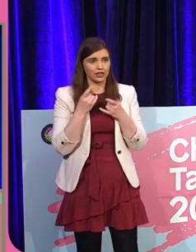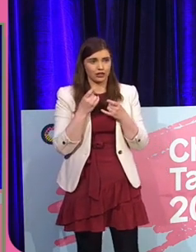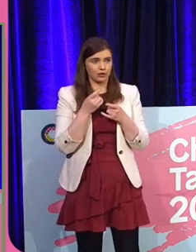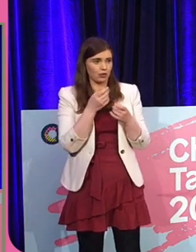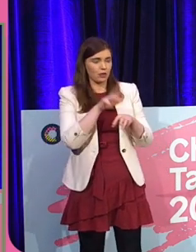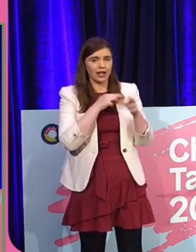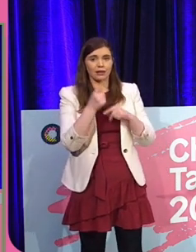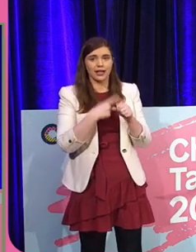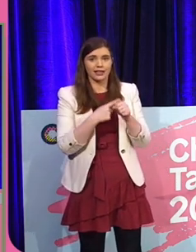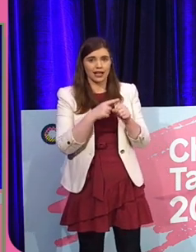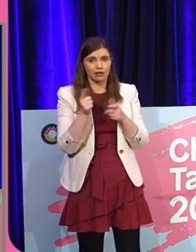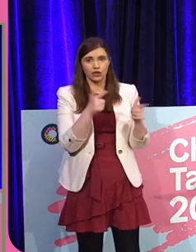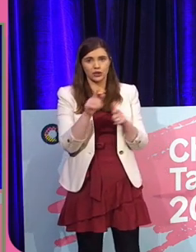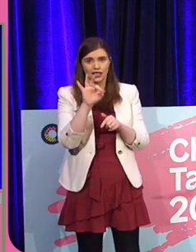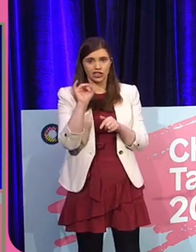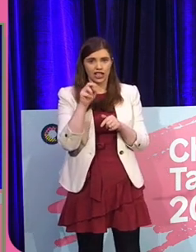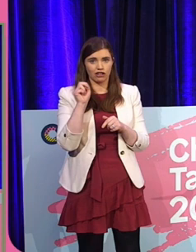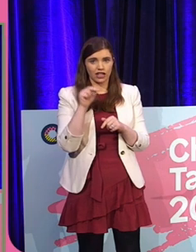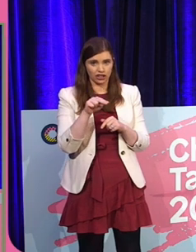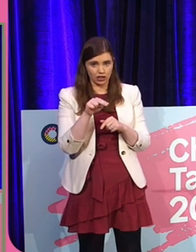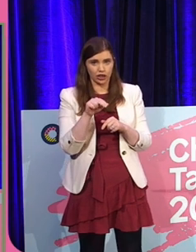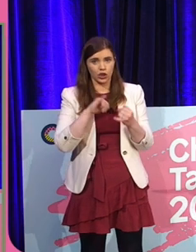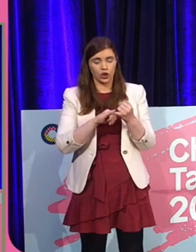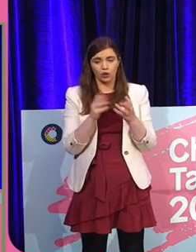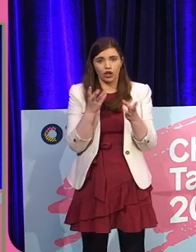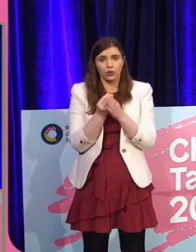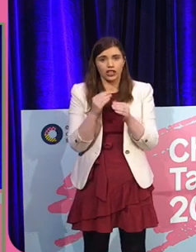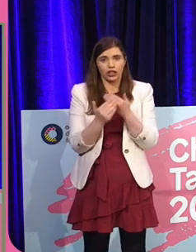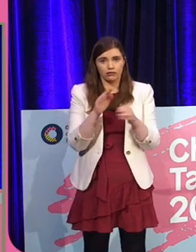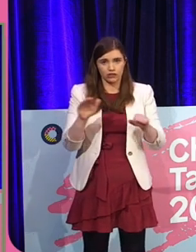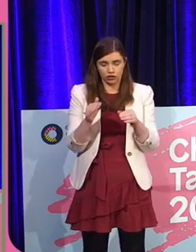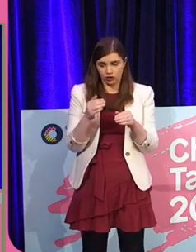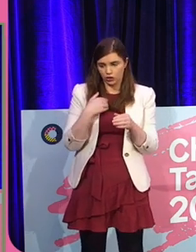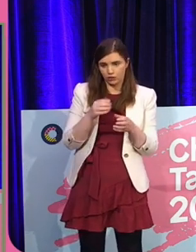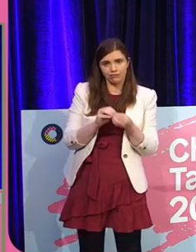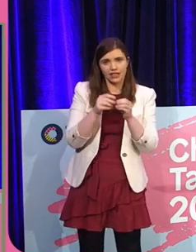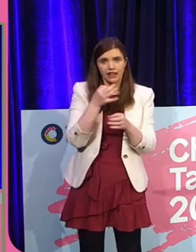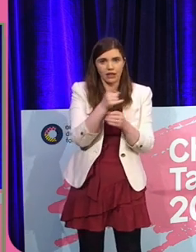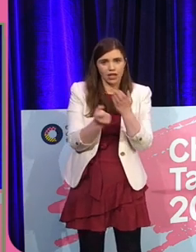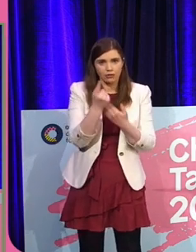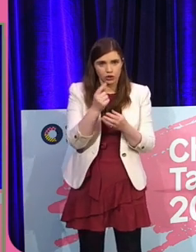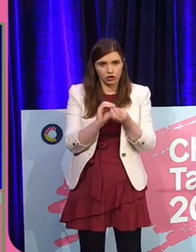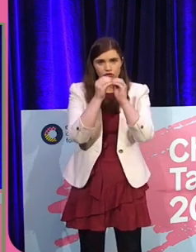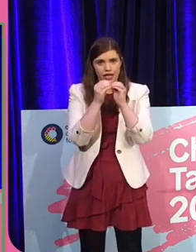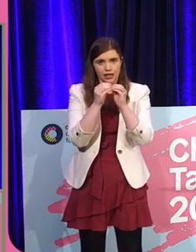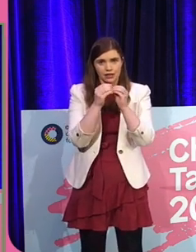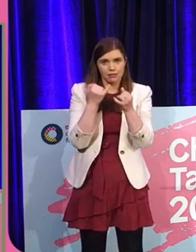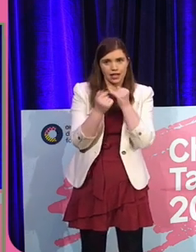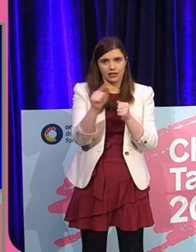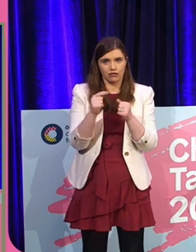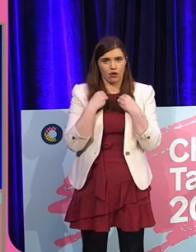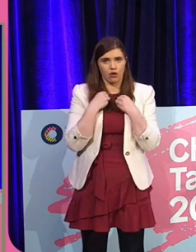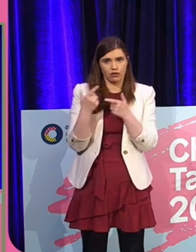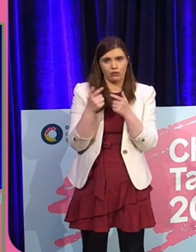an organization that works with children to give them opportunities to create, play, and perform their own music in their own communities.